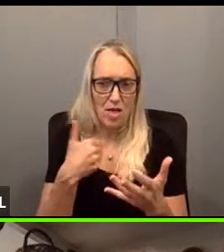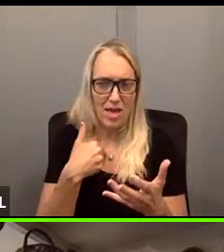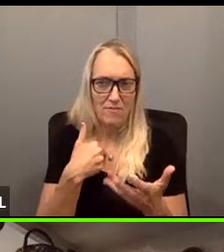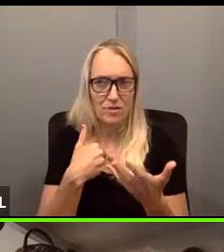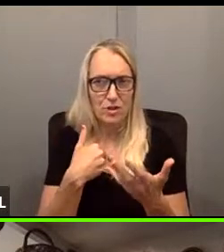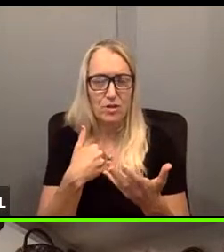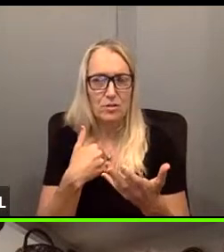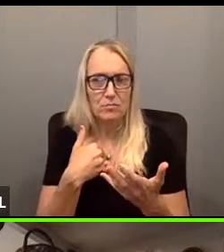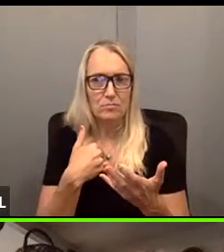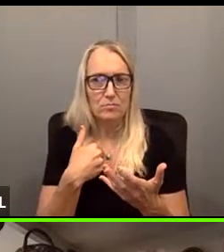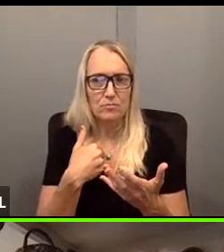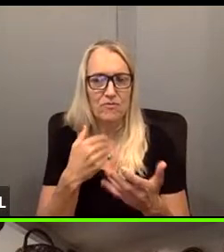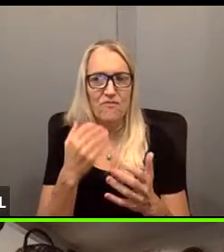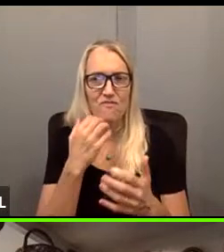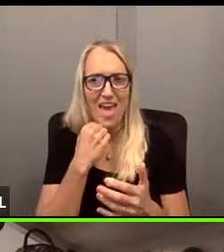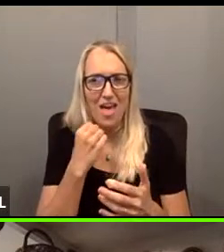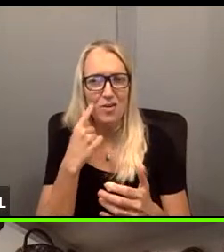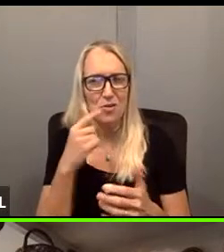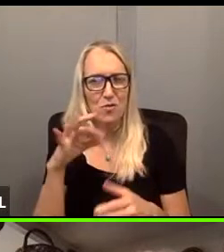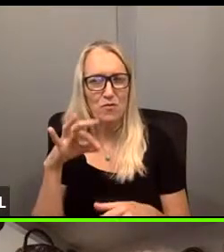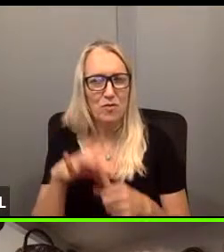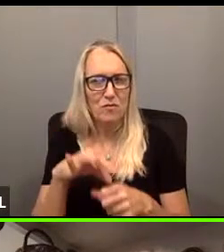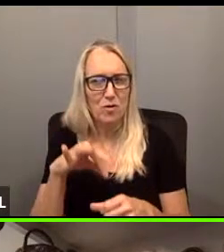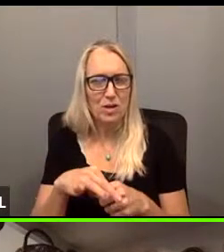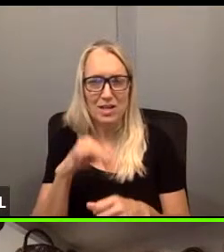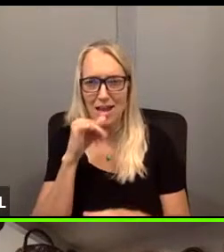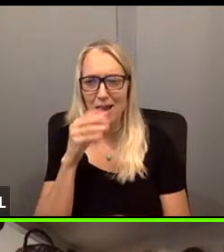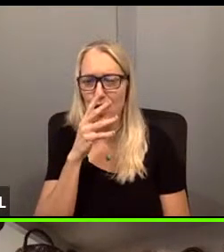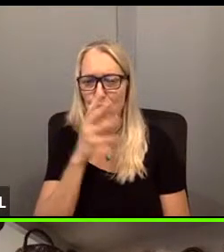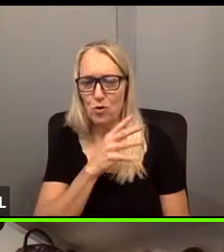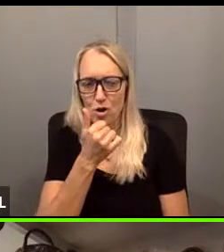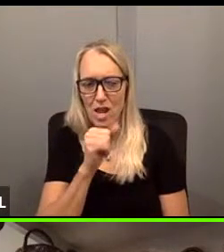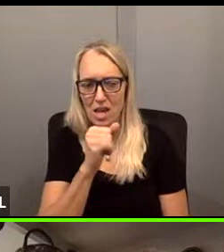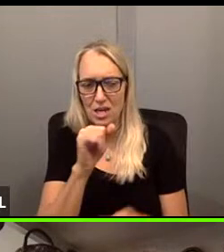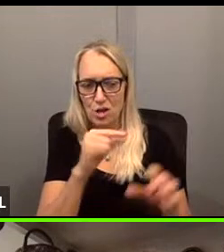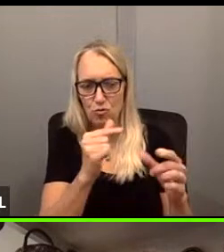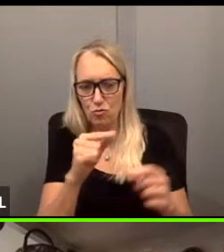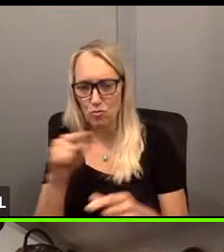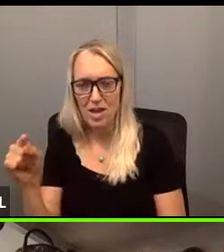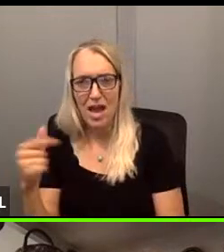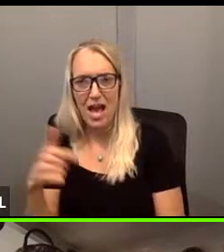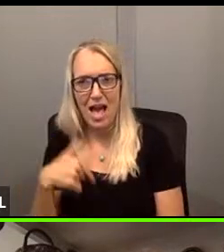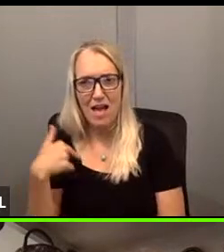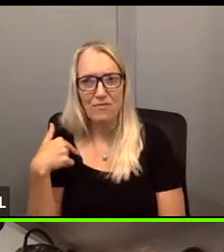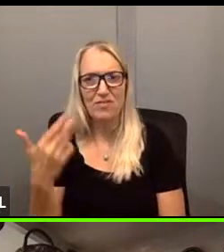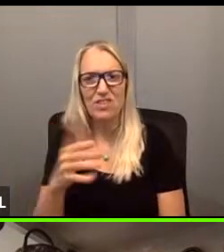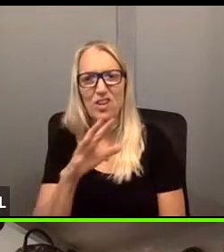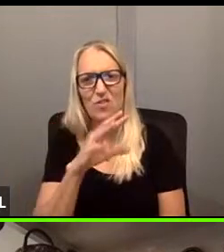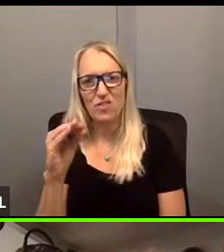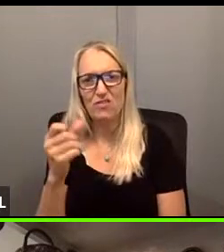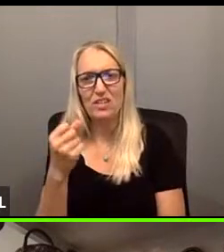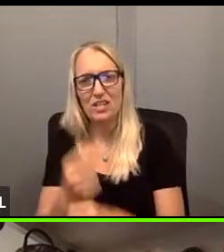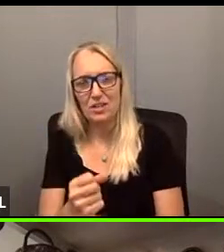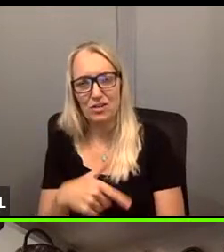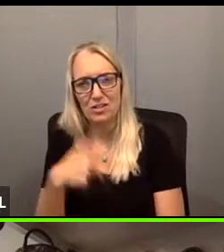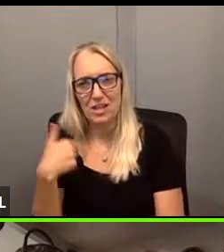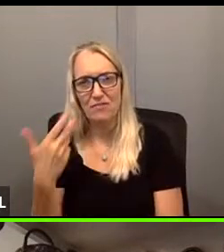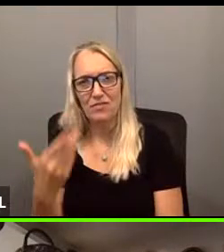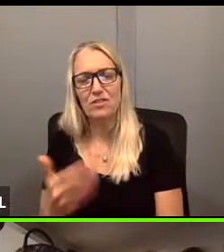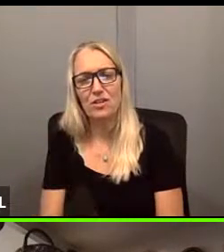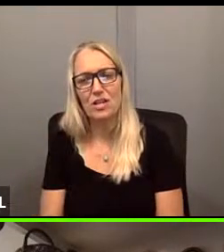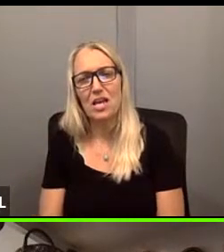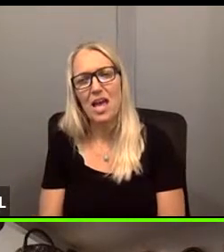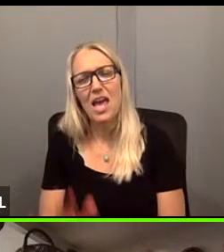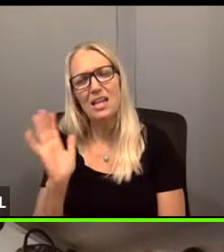in voting and doesn't feel shut out. And I've lived here for 50 years, and often in